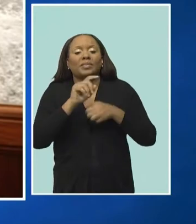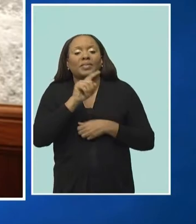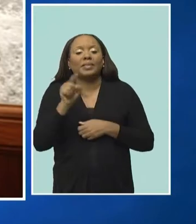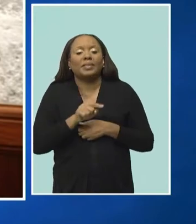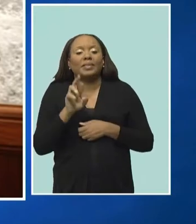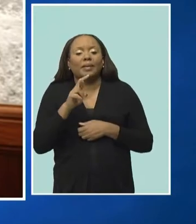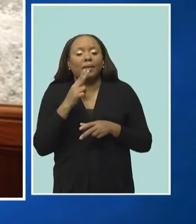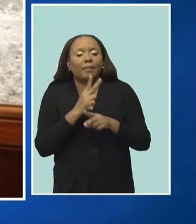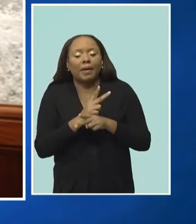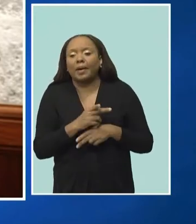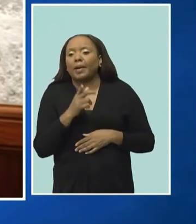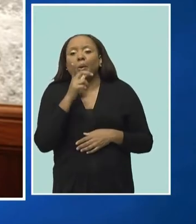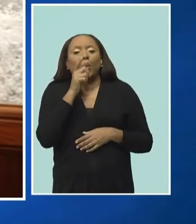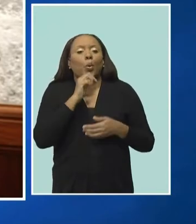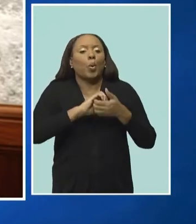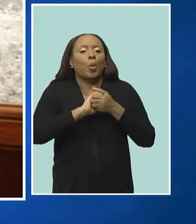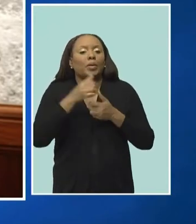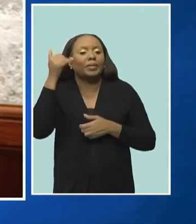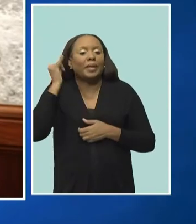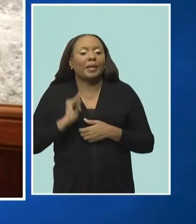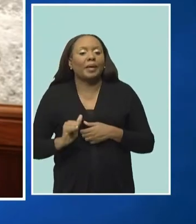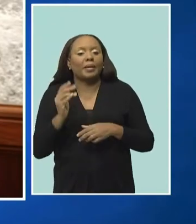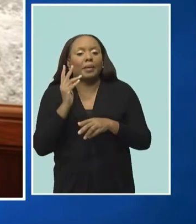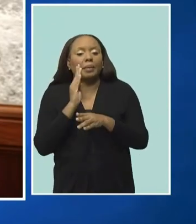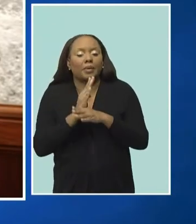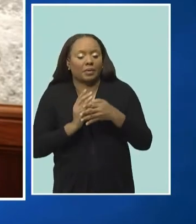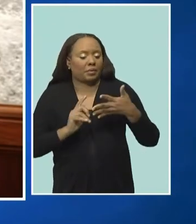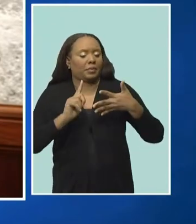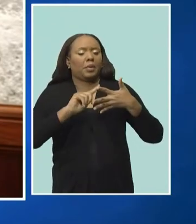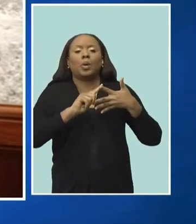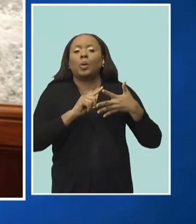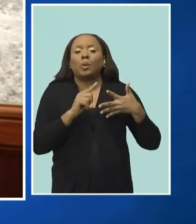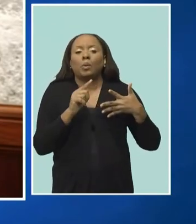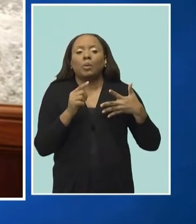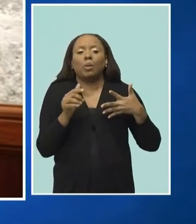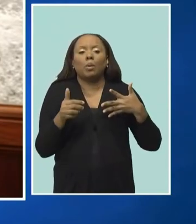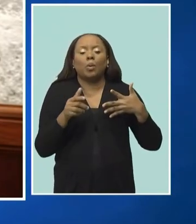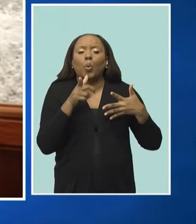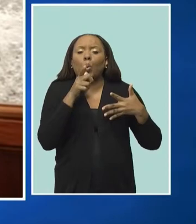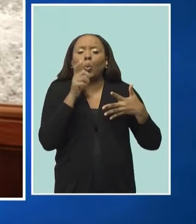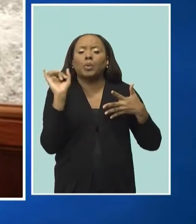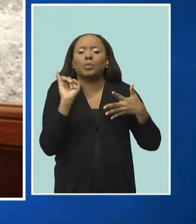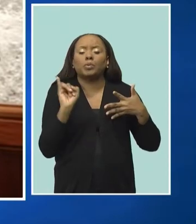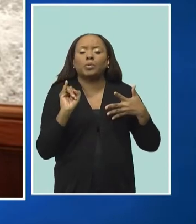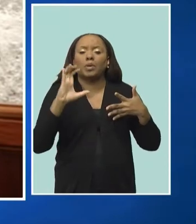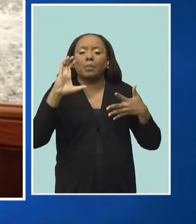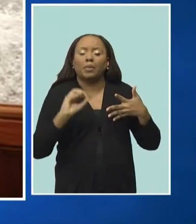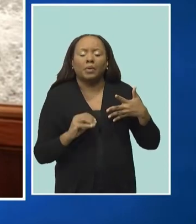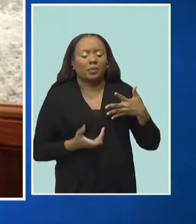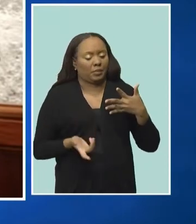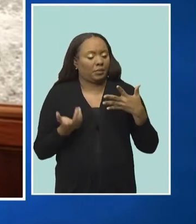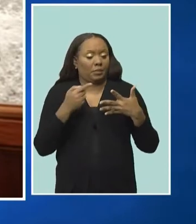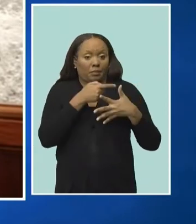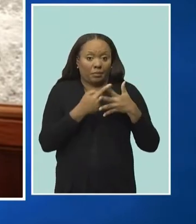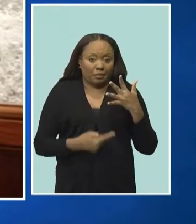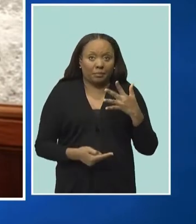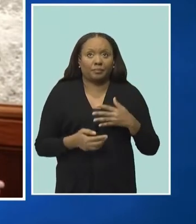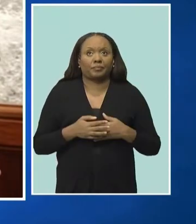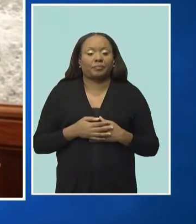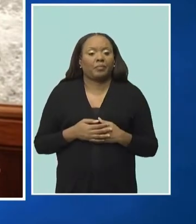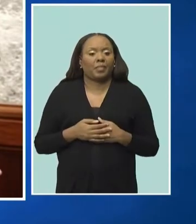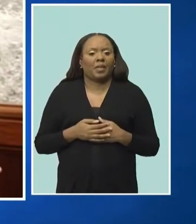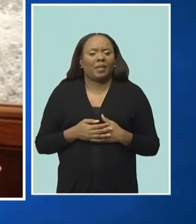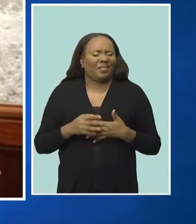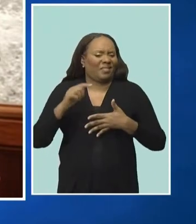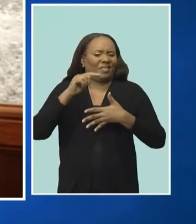information as well for the insurance company, sir. It cannot be that owners themselves take a hands-off